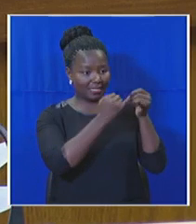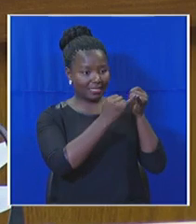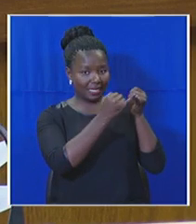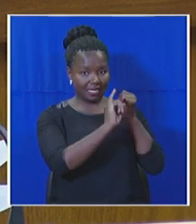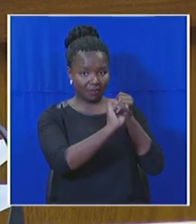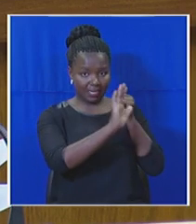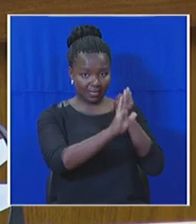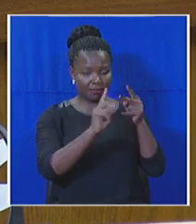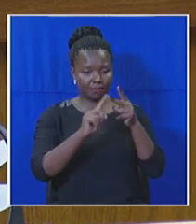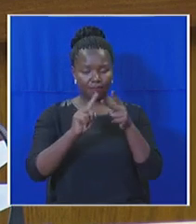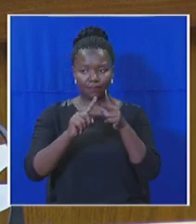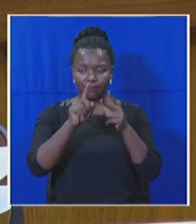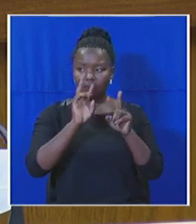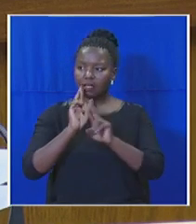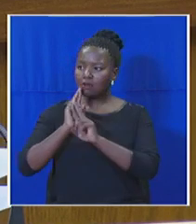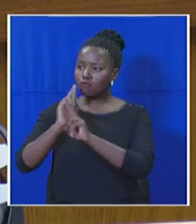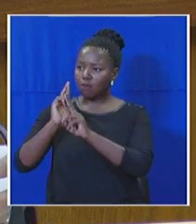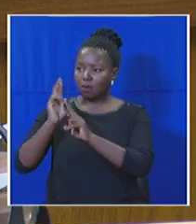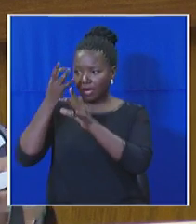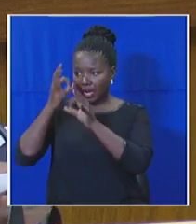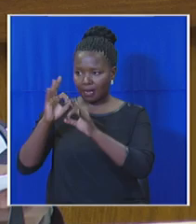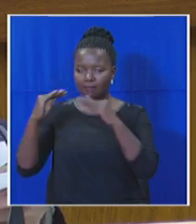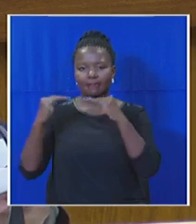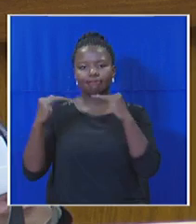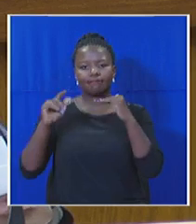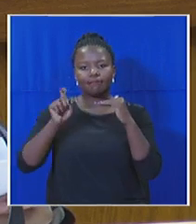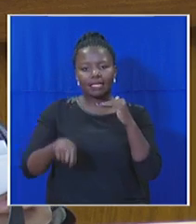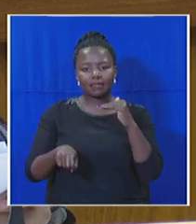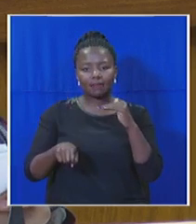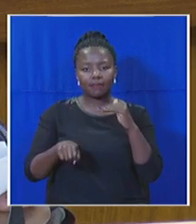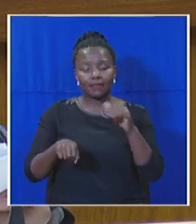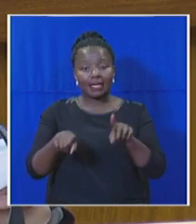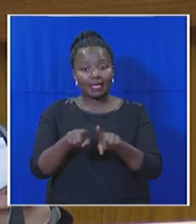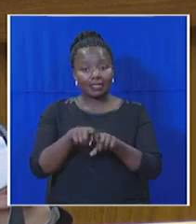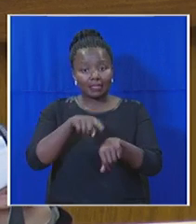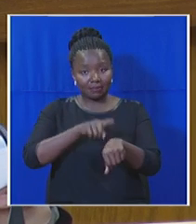and public accountability, while still promoting